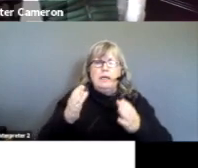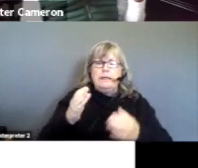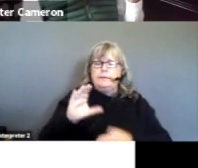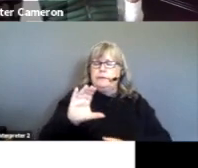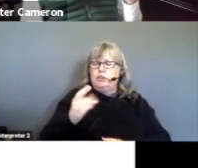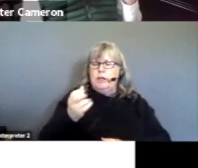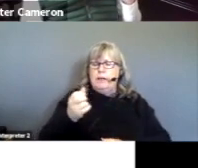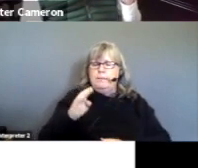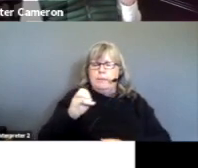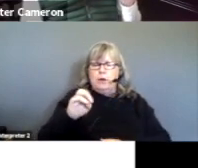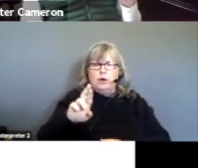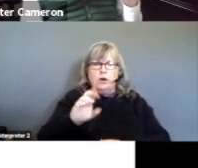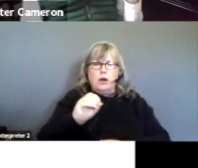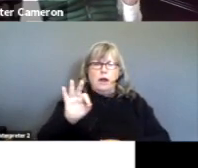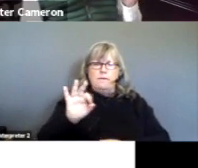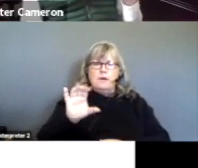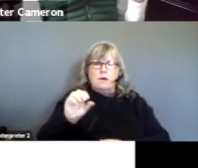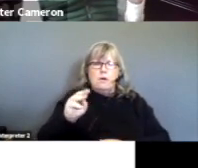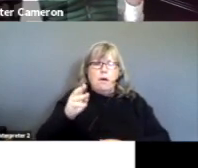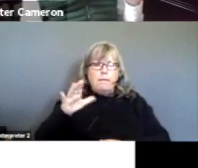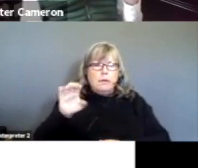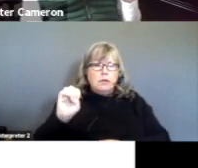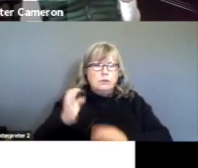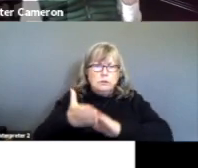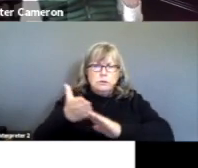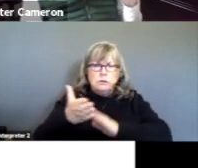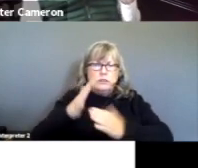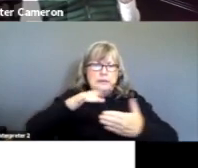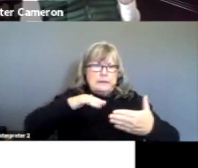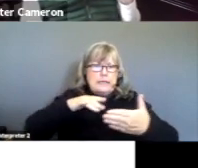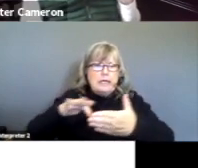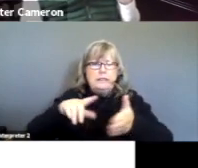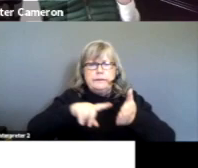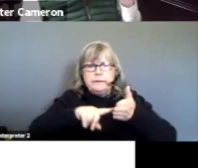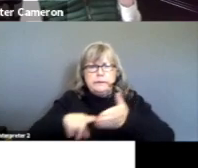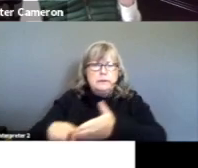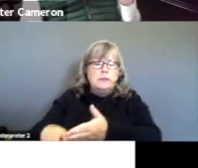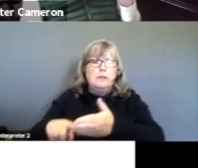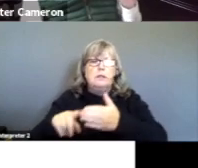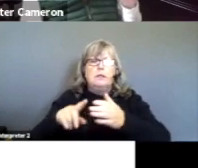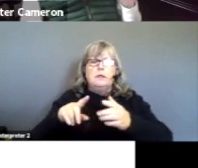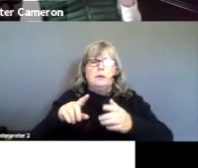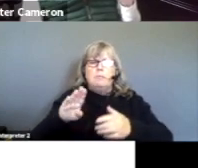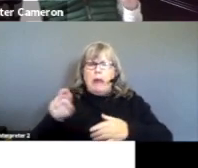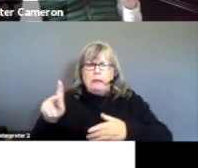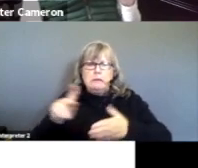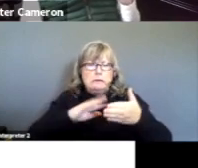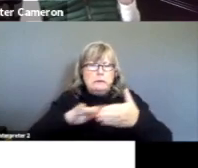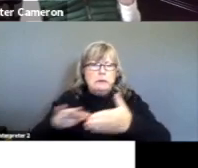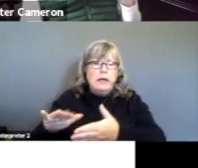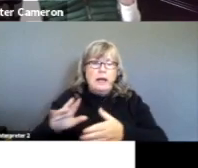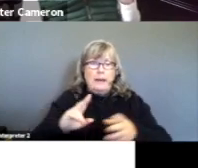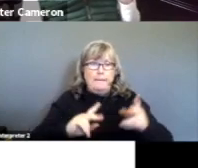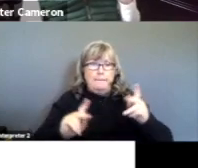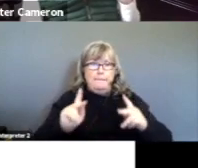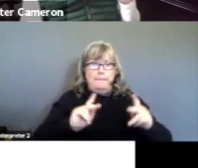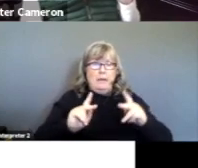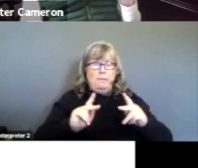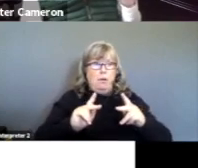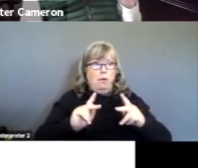studies, Business Bank of Canada has done all these studies to show that people aren't doing a